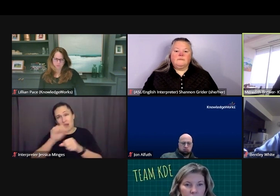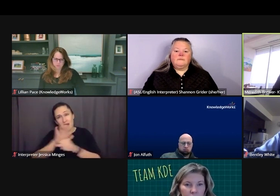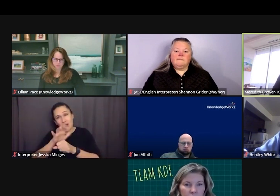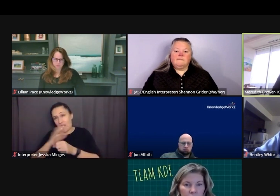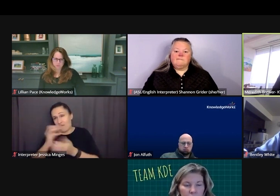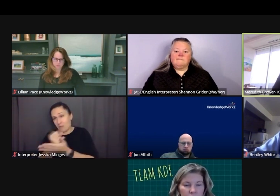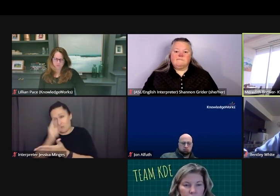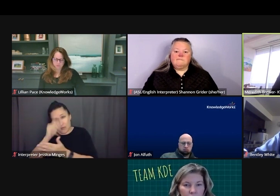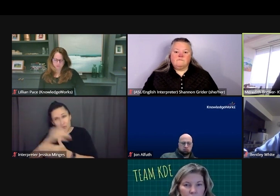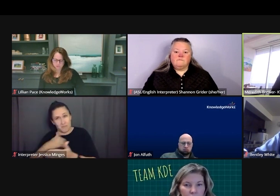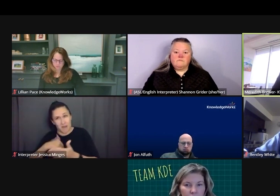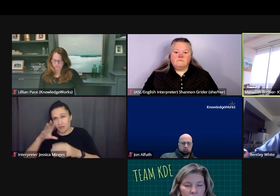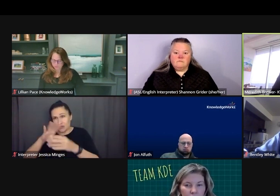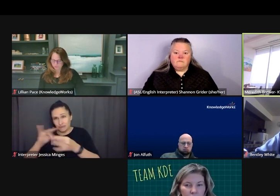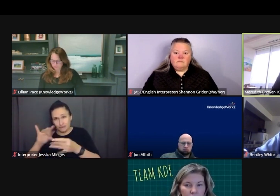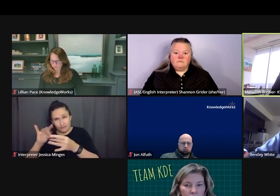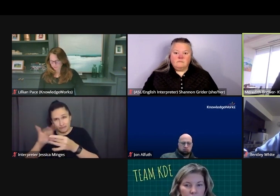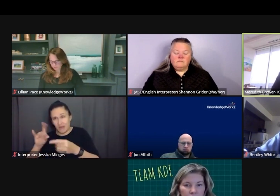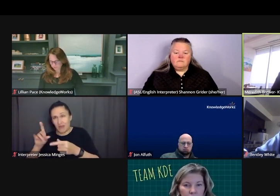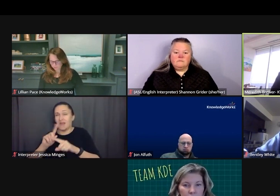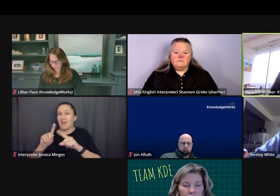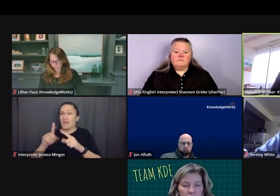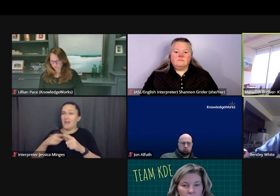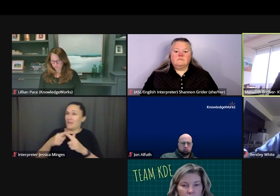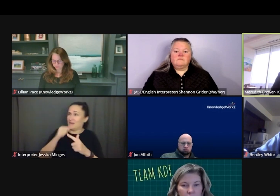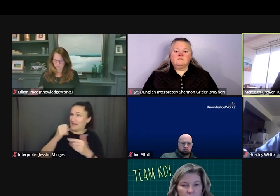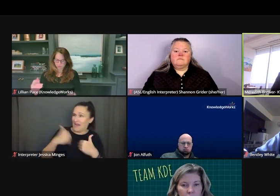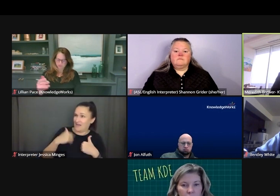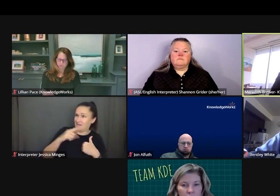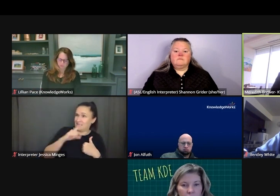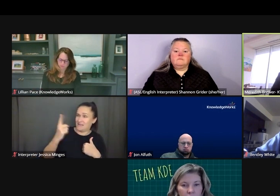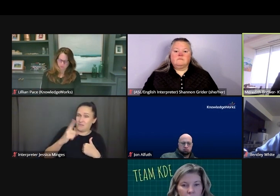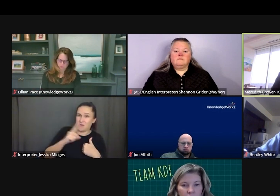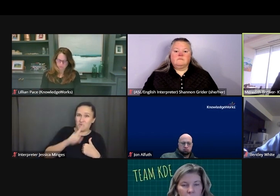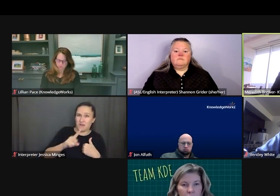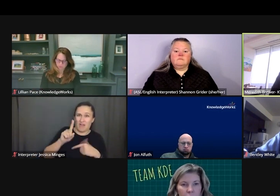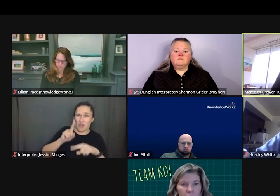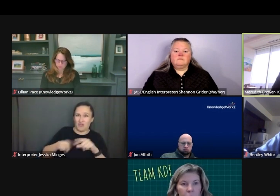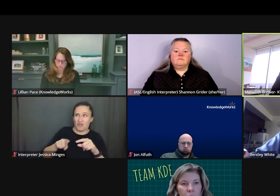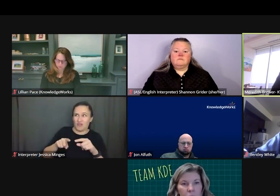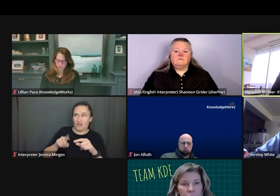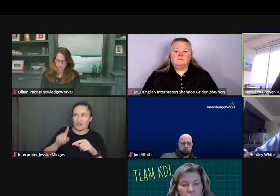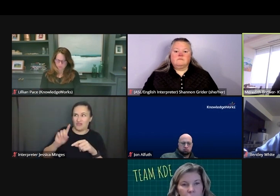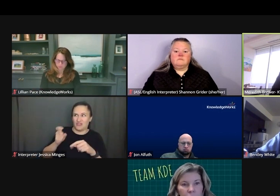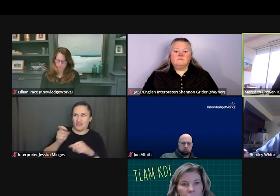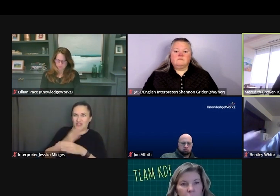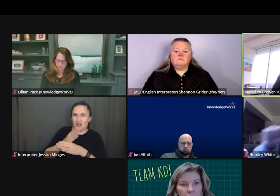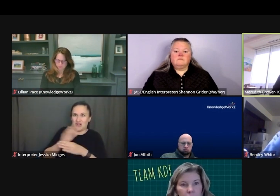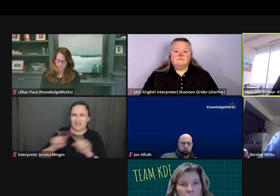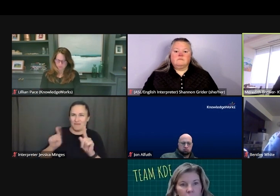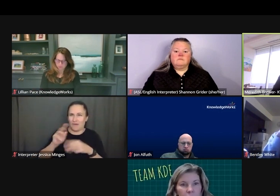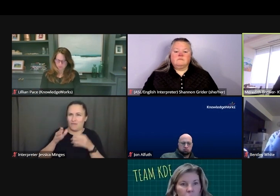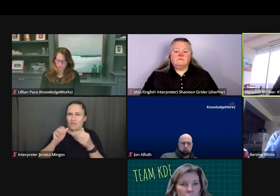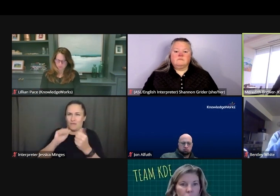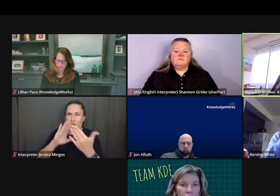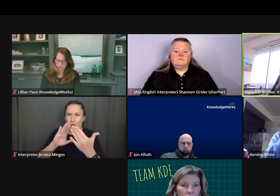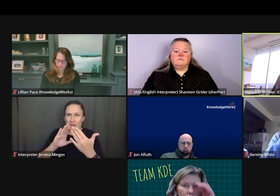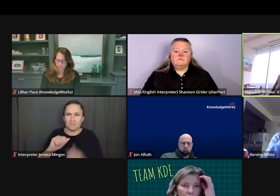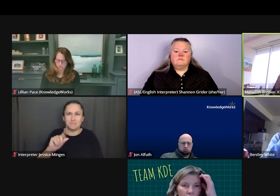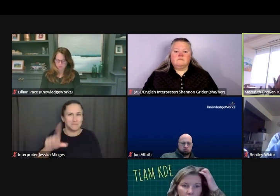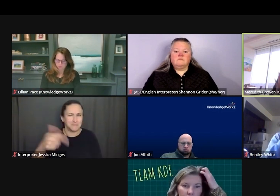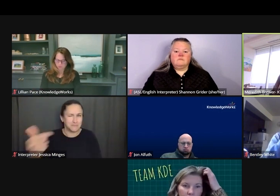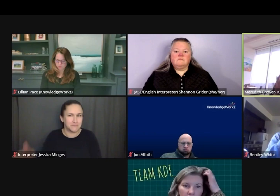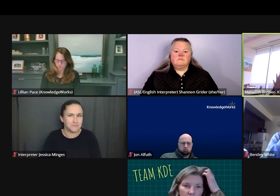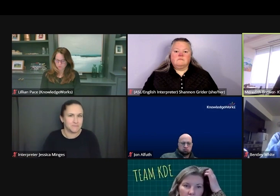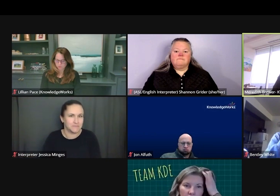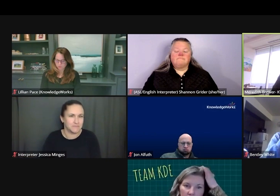members, or that we just didn't really have something that I couldn't have shared in a different format. And so I